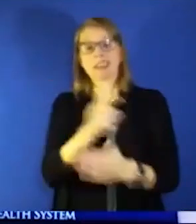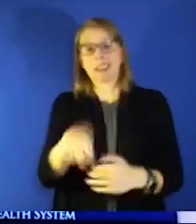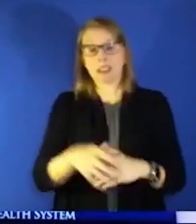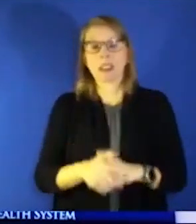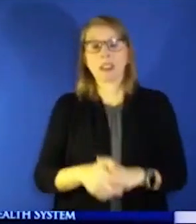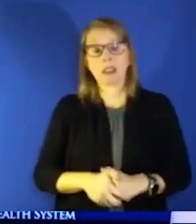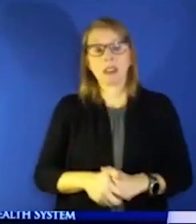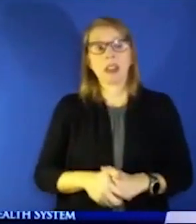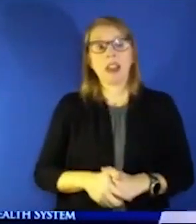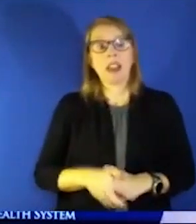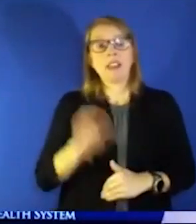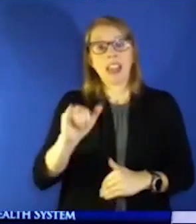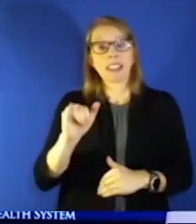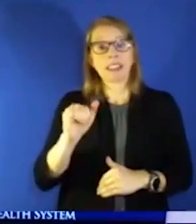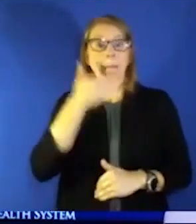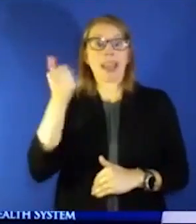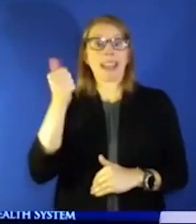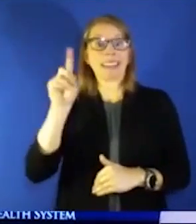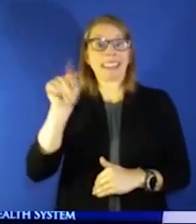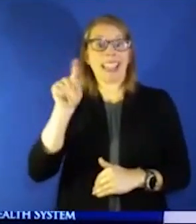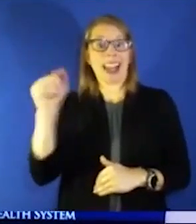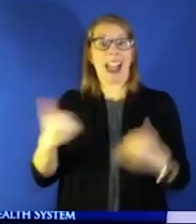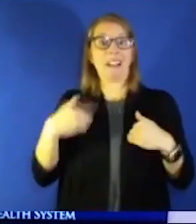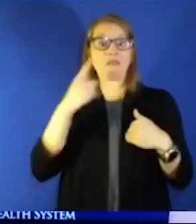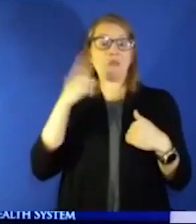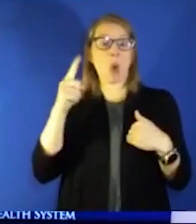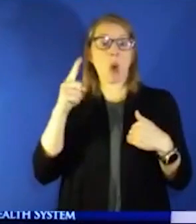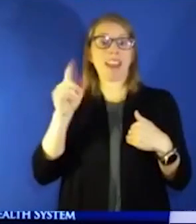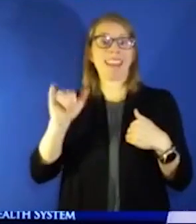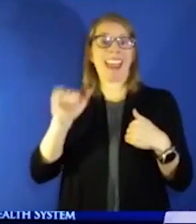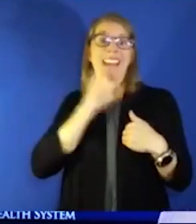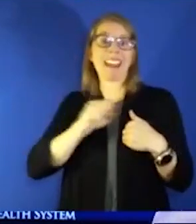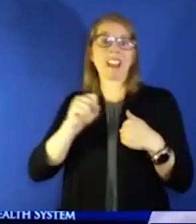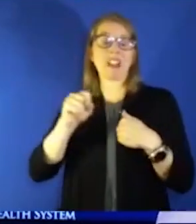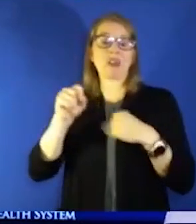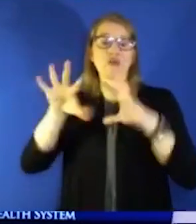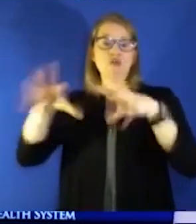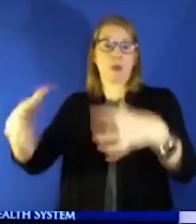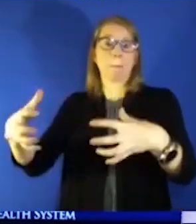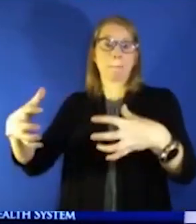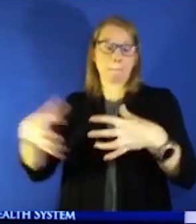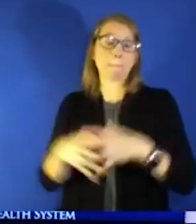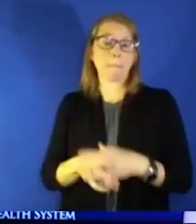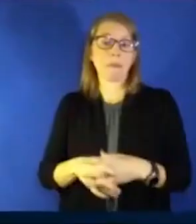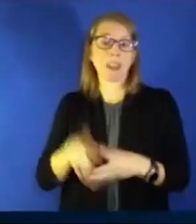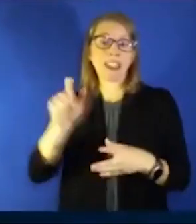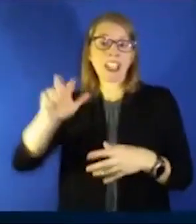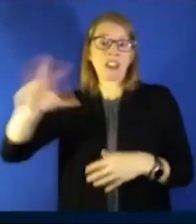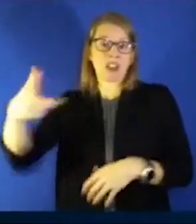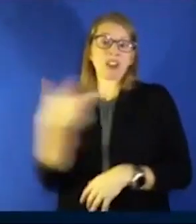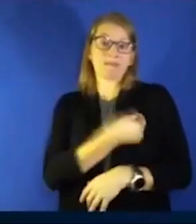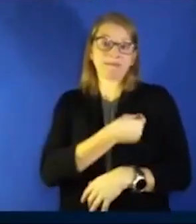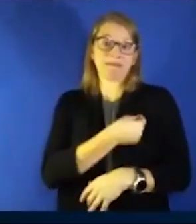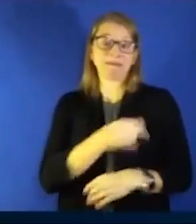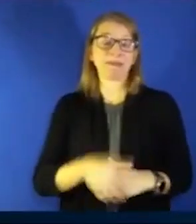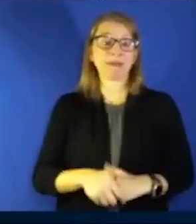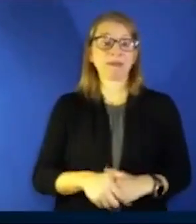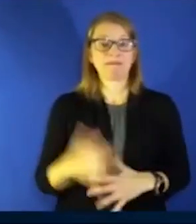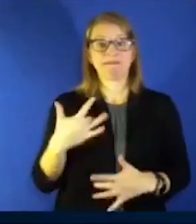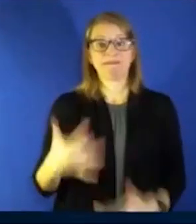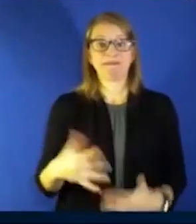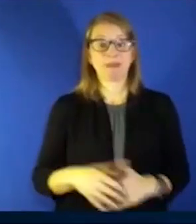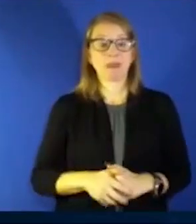the best data for those that demographic and that subpopulation that needs that extra dosing. And that's what we talked